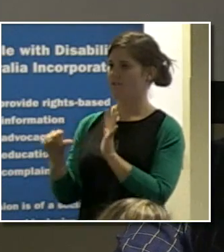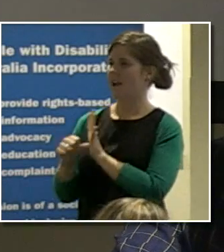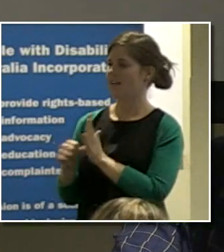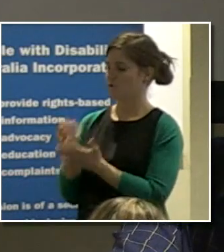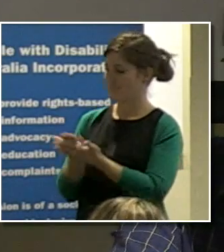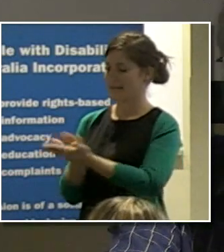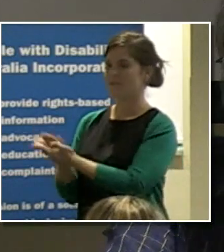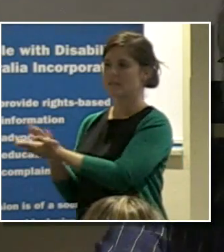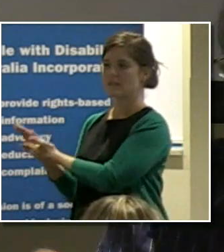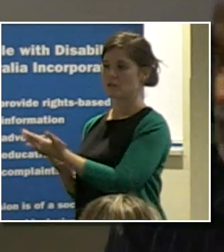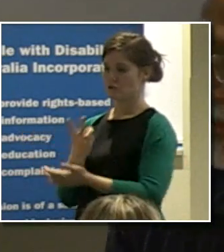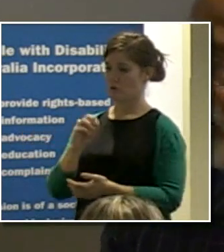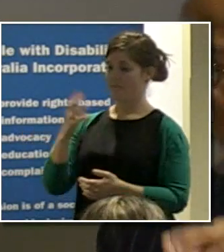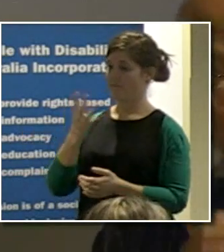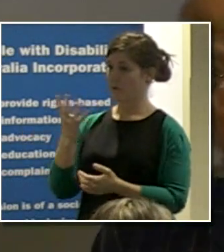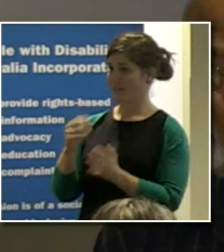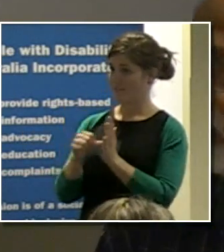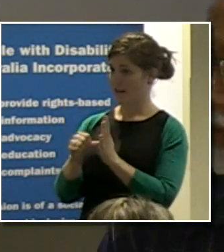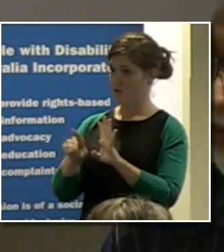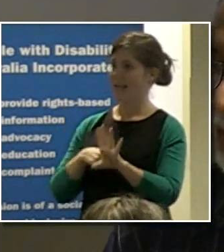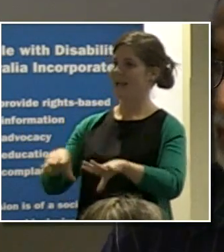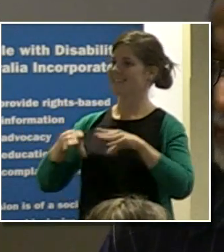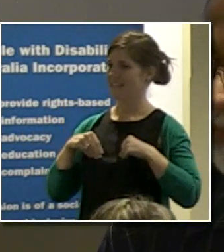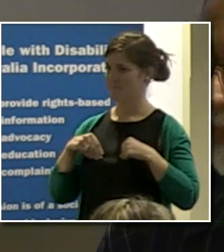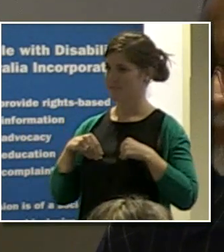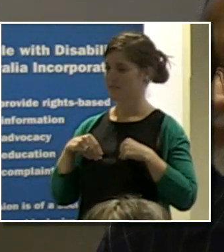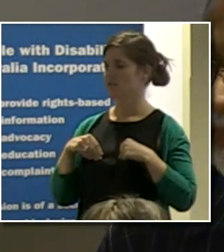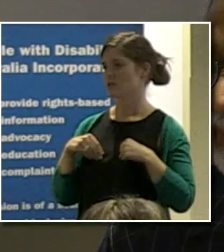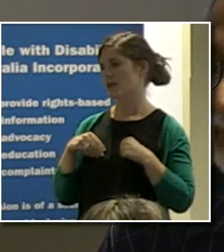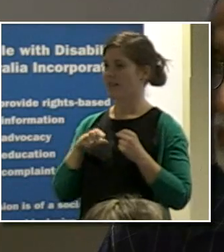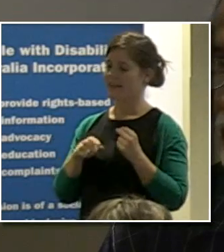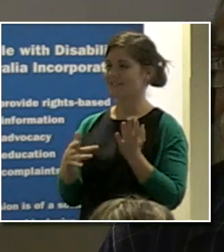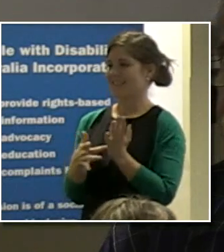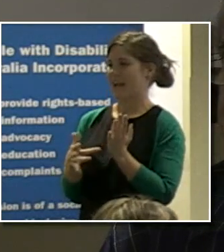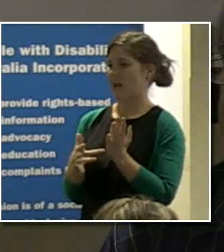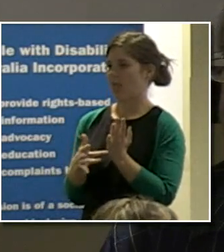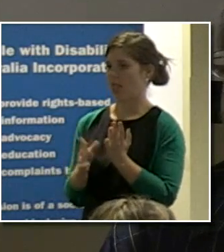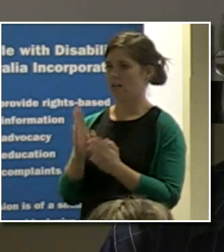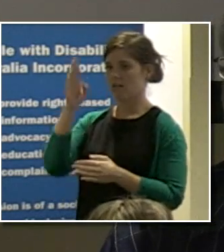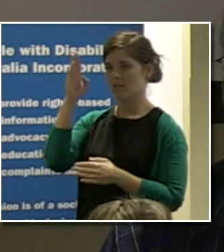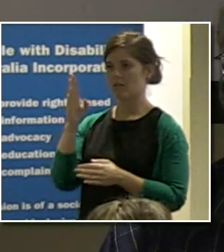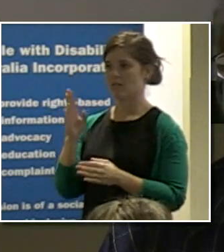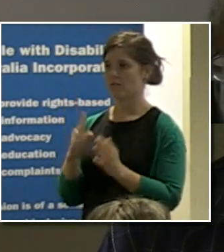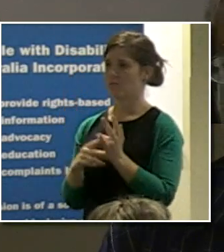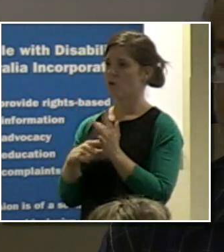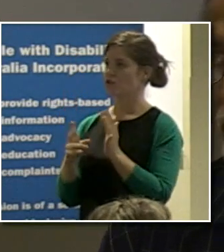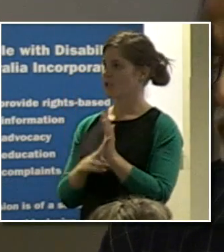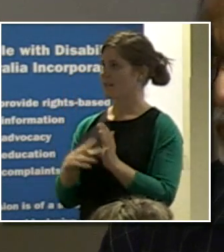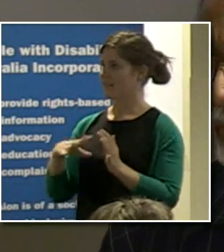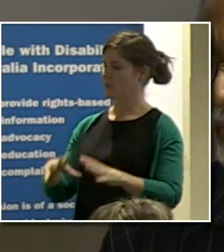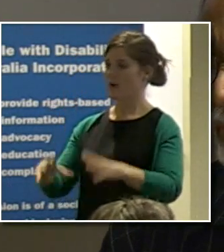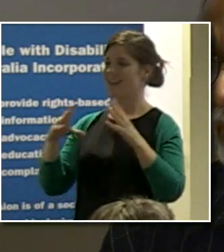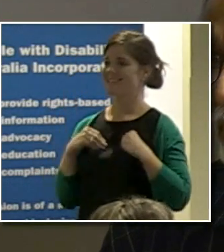the 2014 financial year be accepted. So that's a technical motion that requires the meeting to accept the